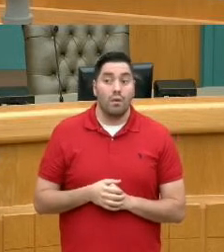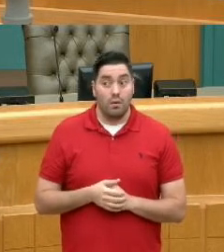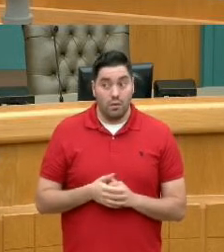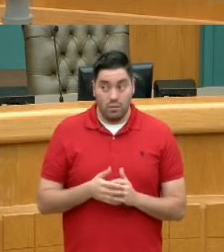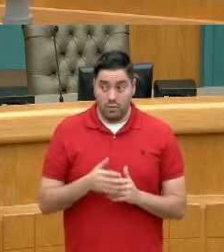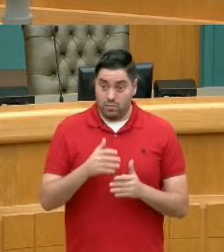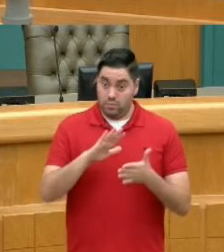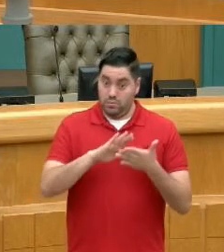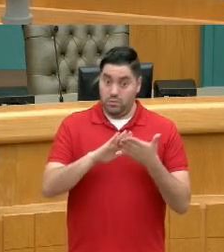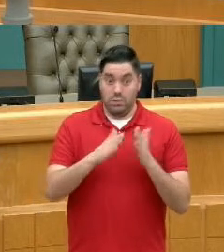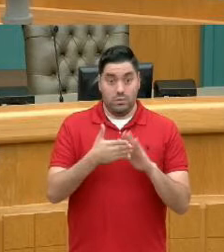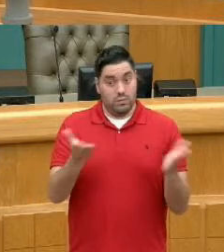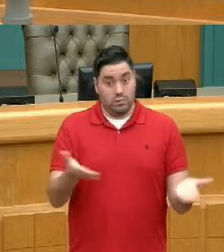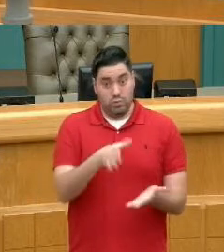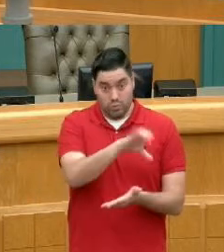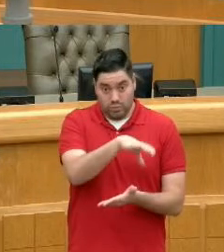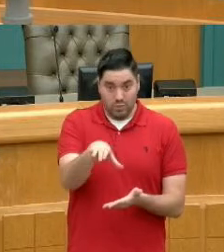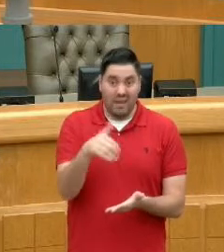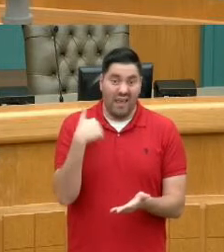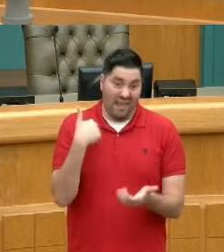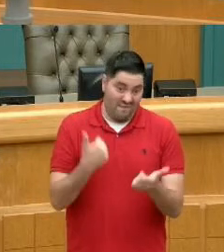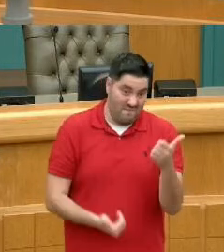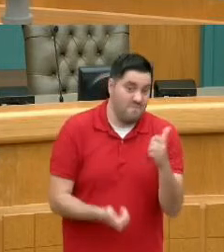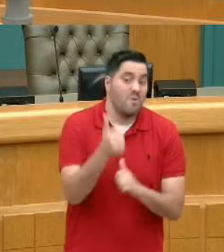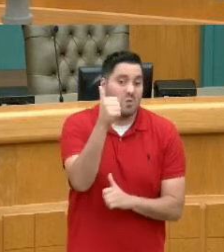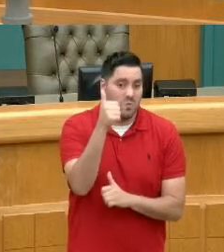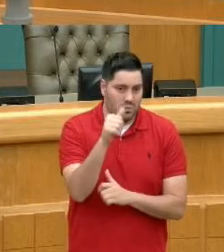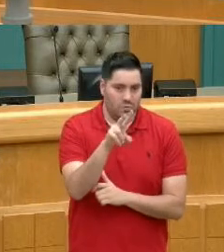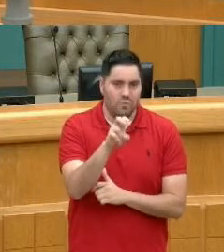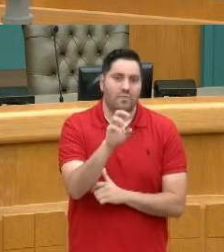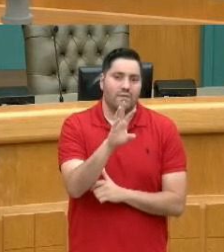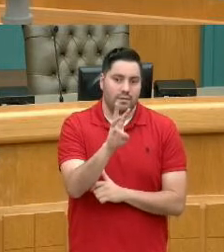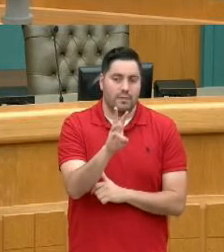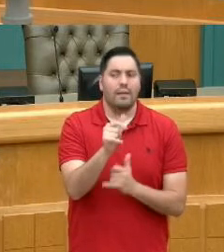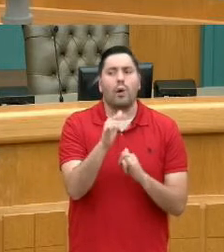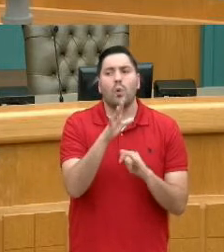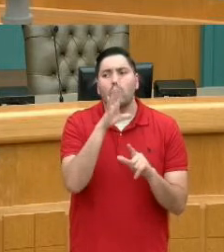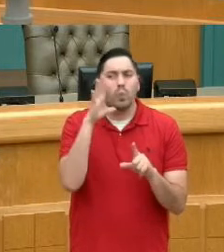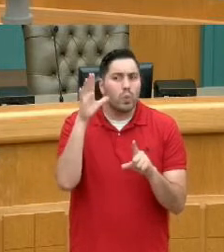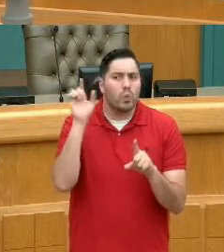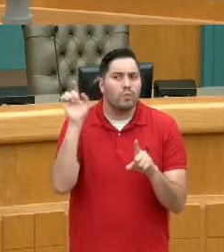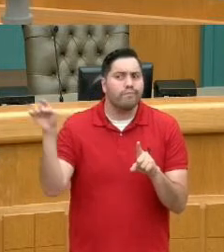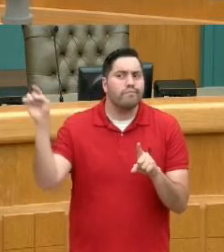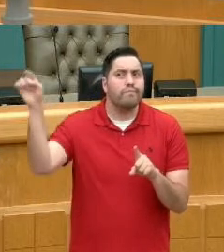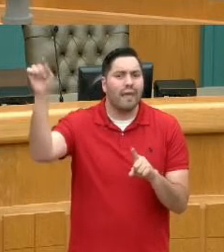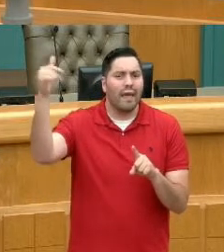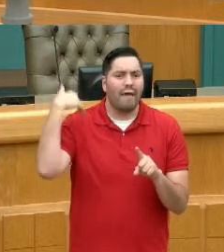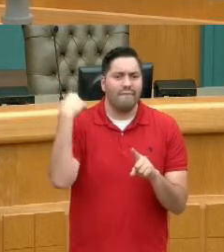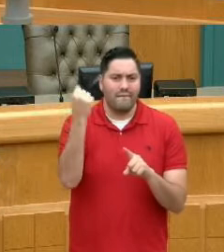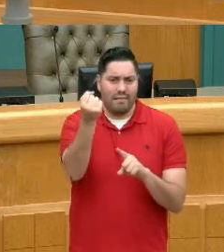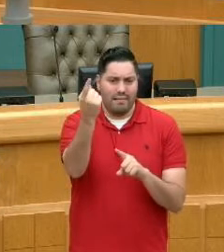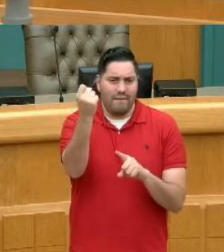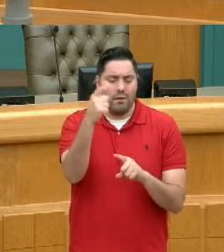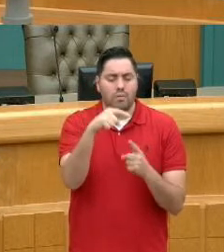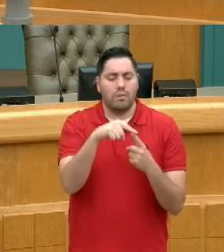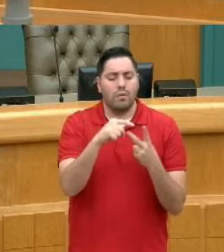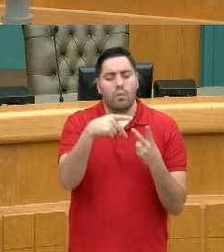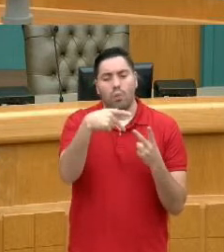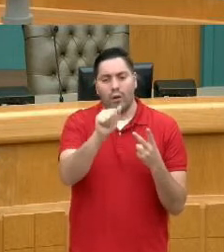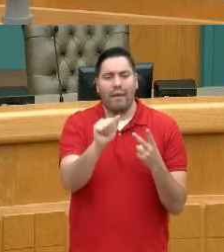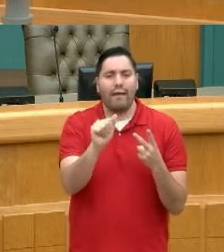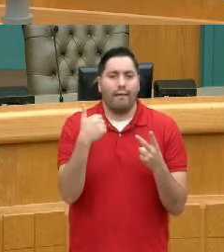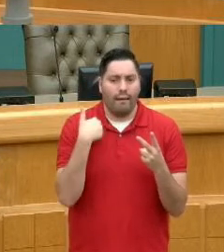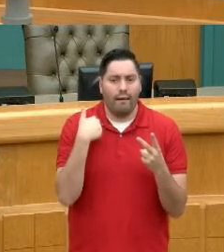of the 256 cases. Rural Nueces County has 11, Port Aransas has